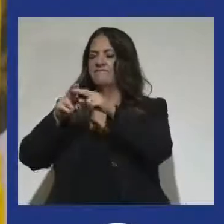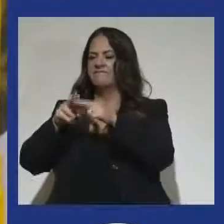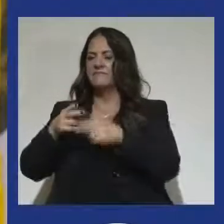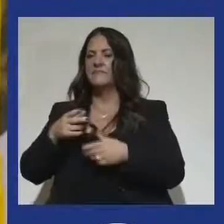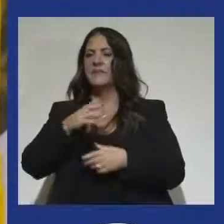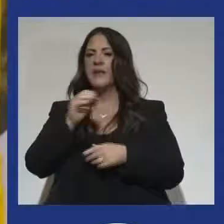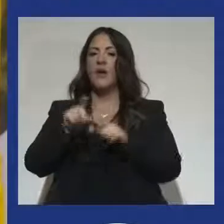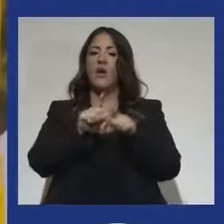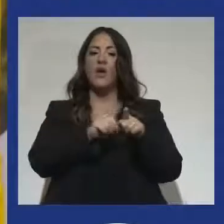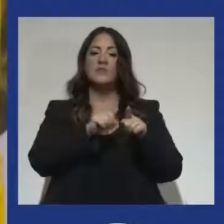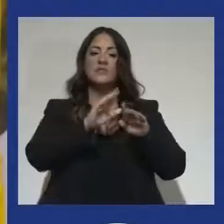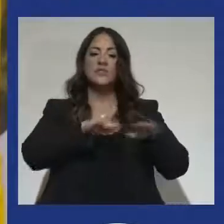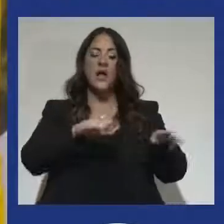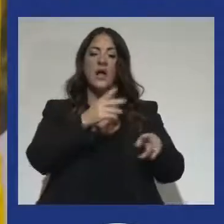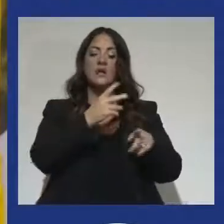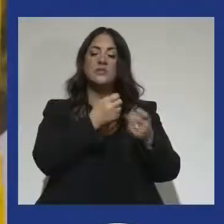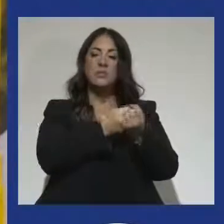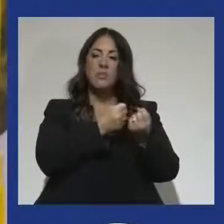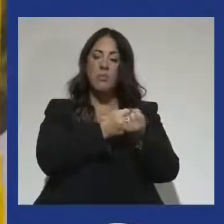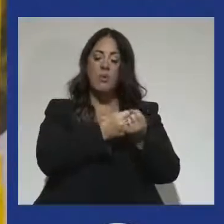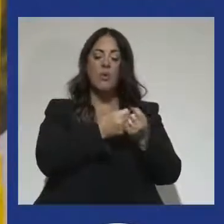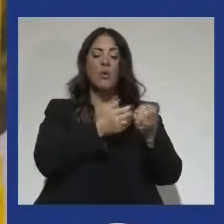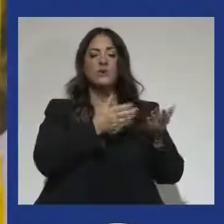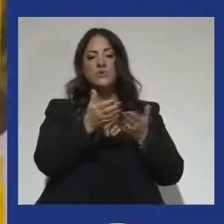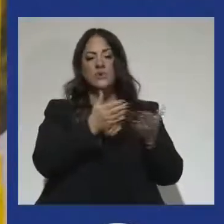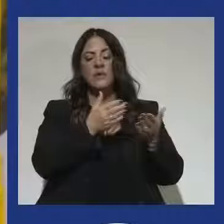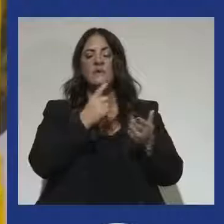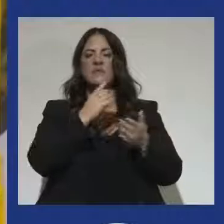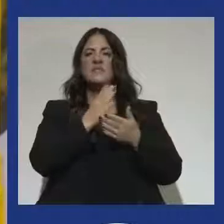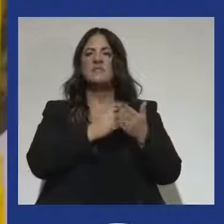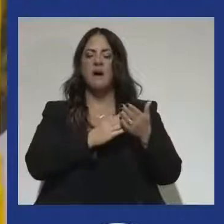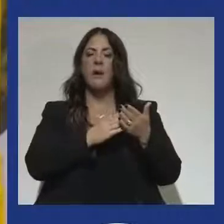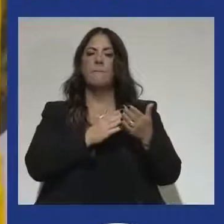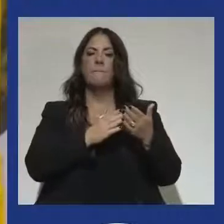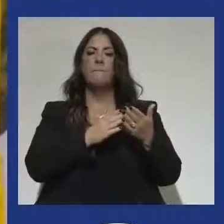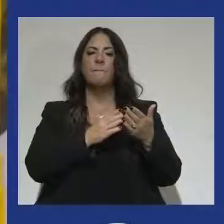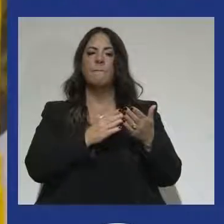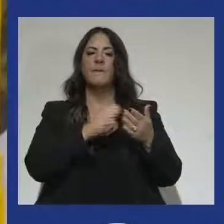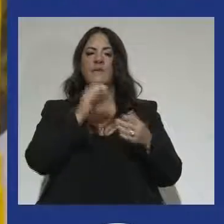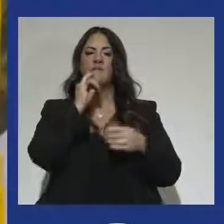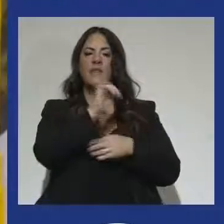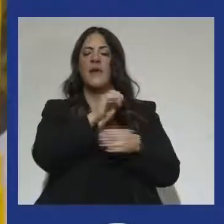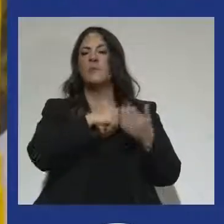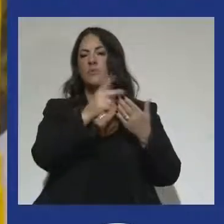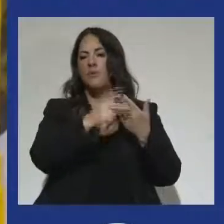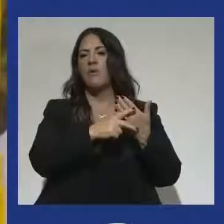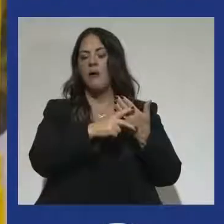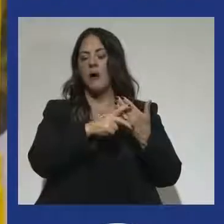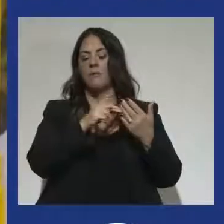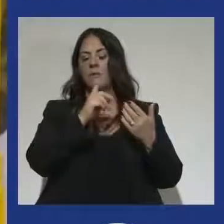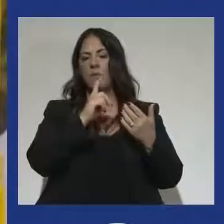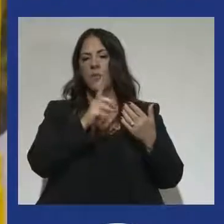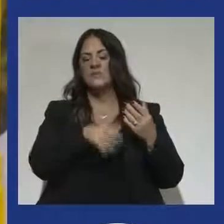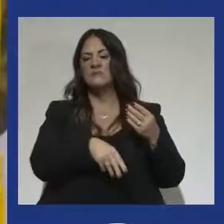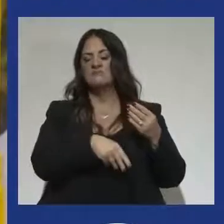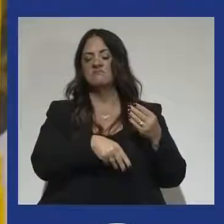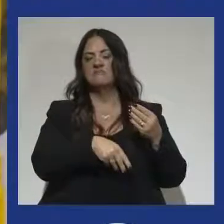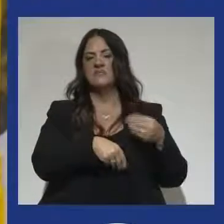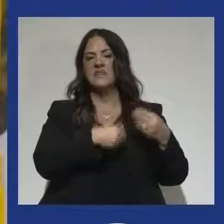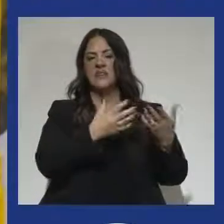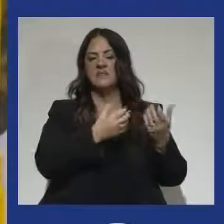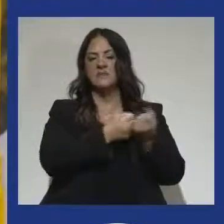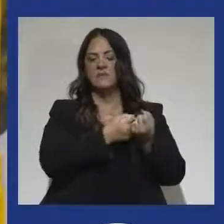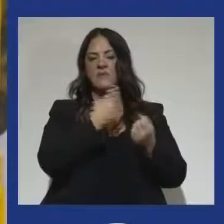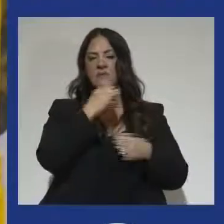well as child support services. There have been restorations made in that program as well, given the revised